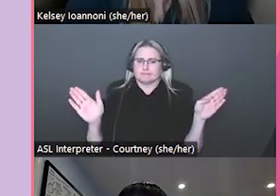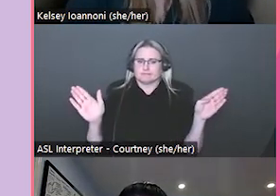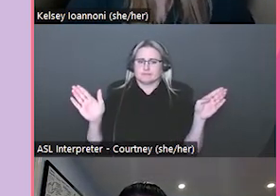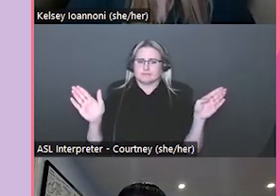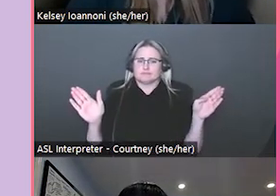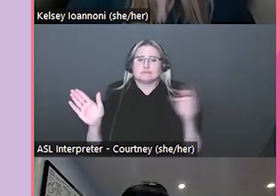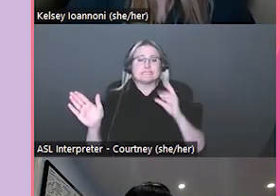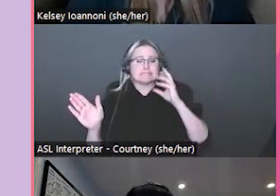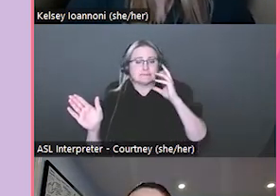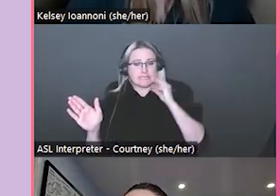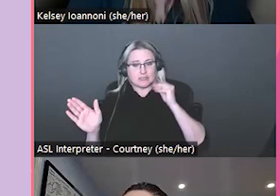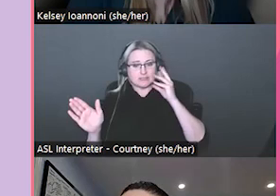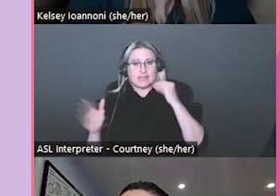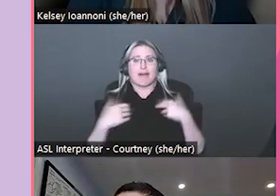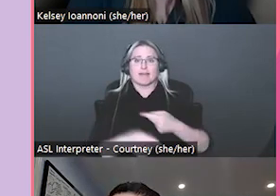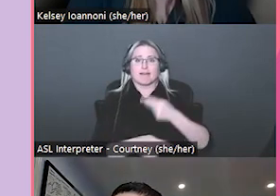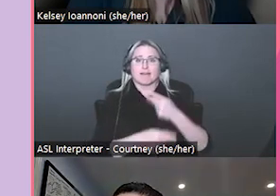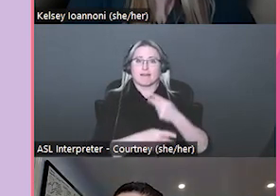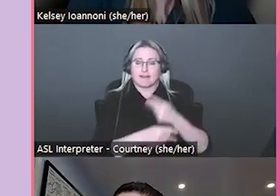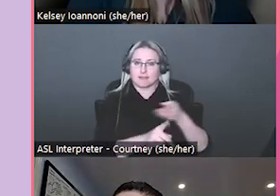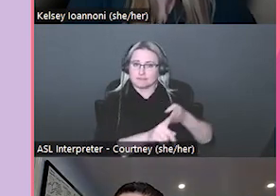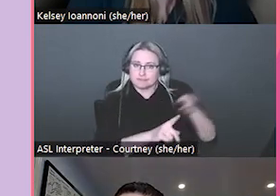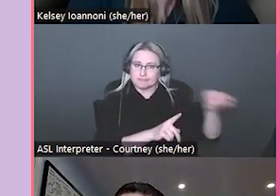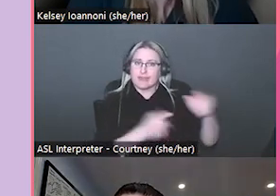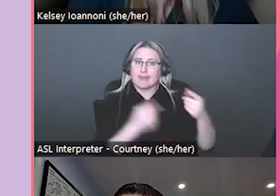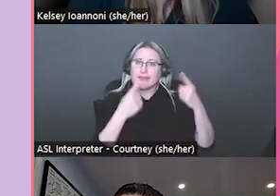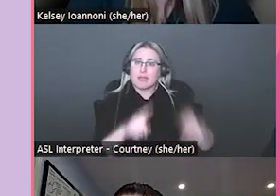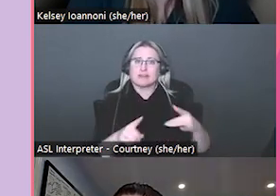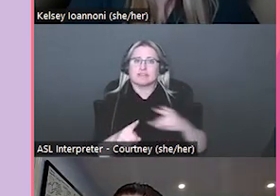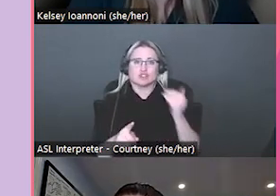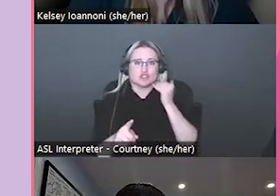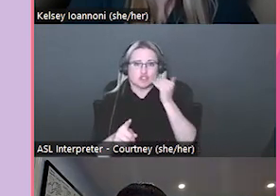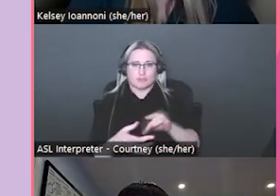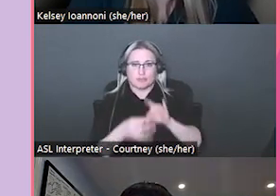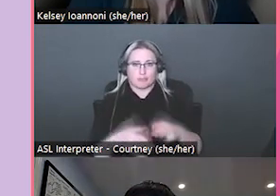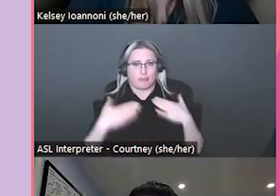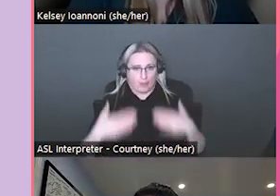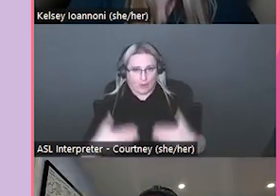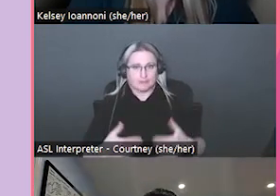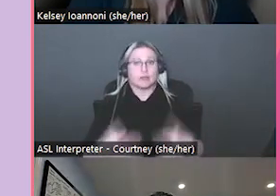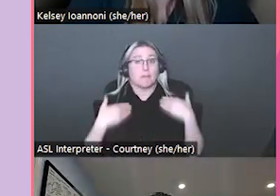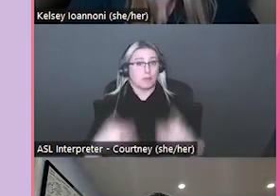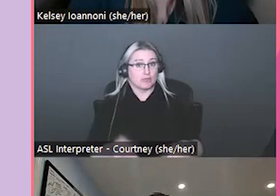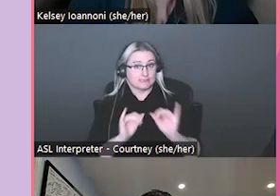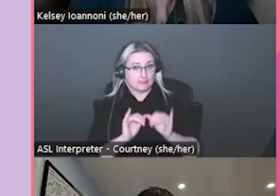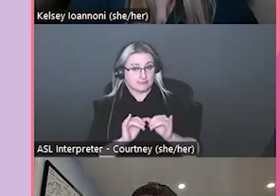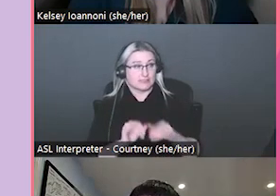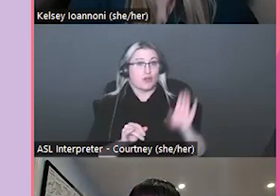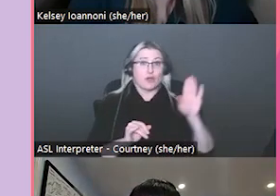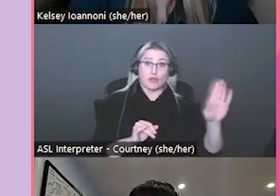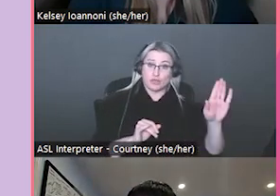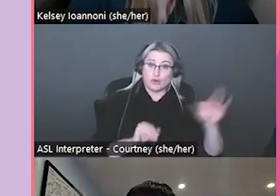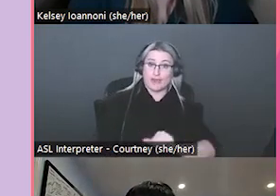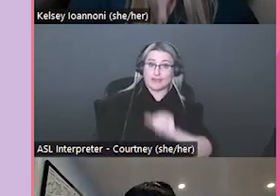perpetuate feelings of shame around the body and body size. As I found in my own research, anti-fat attitudes held by healthcare